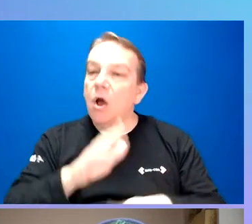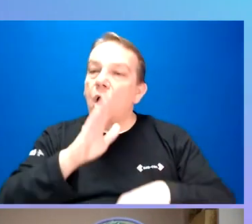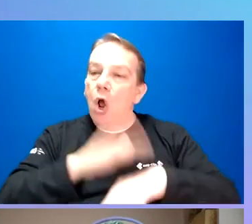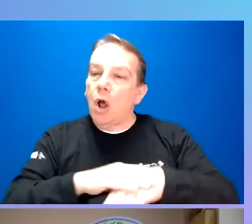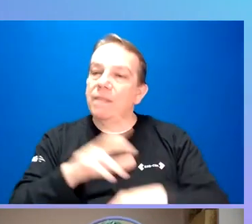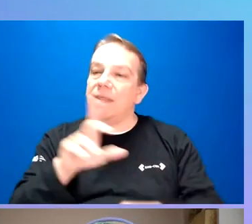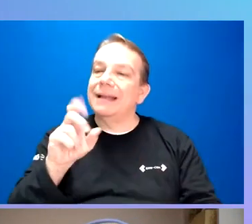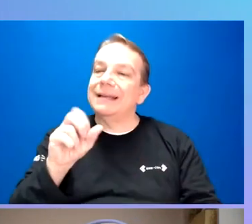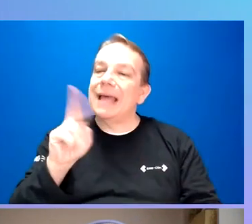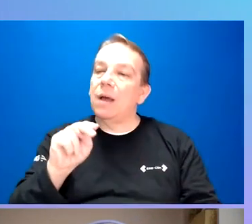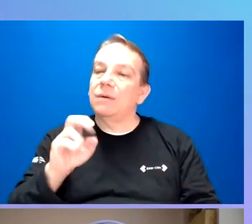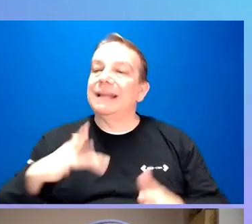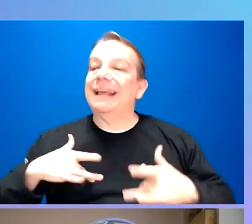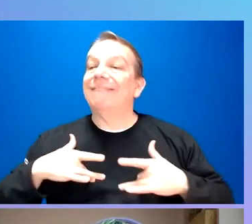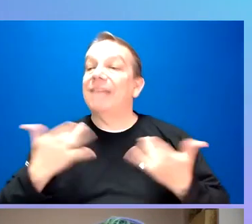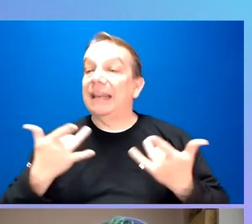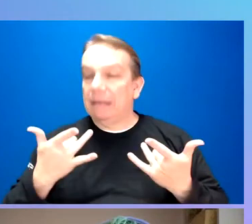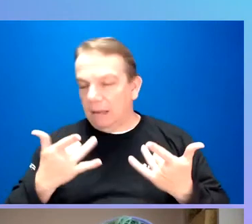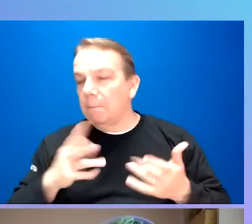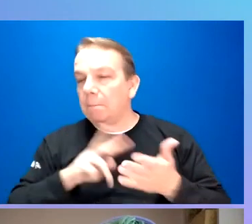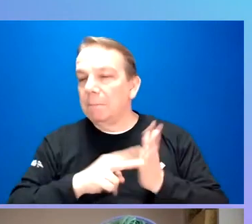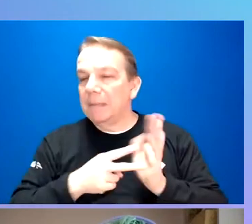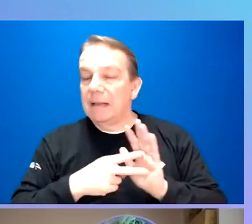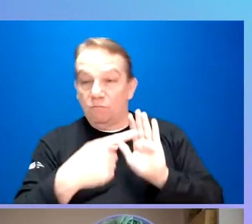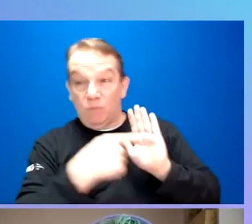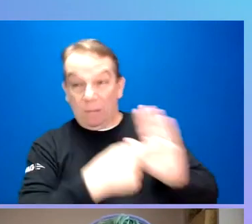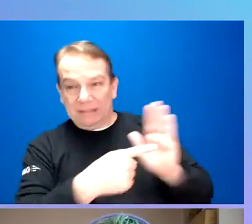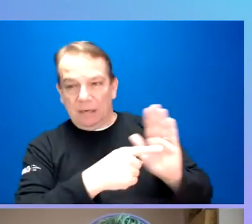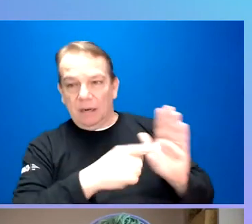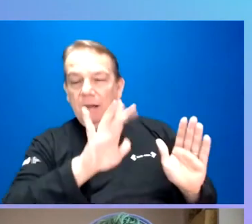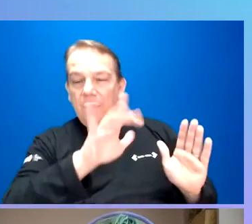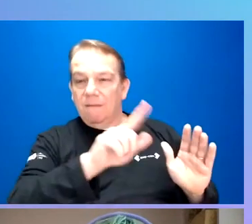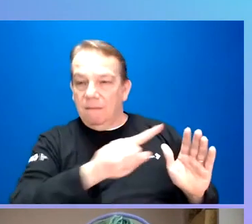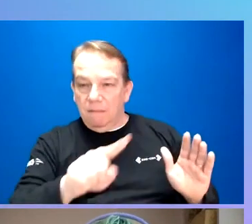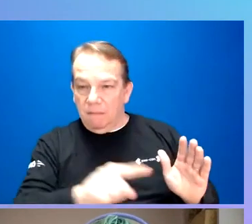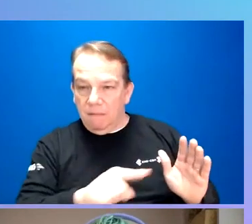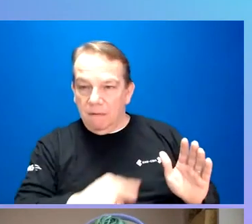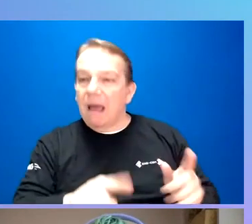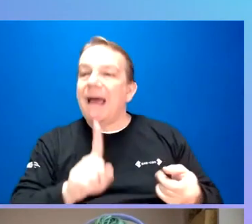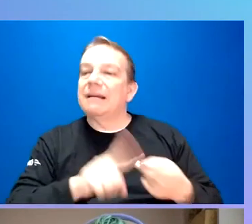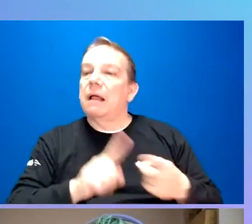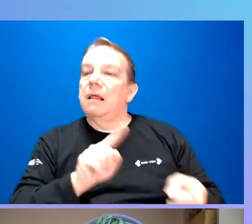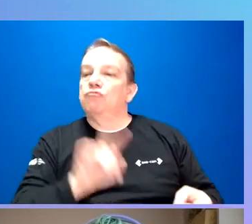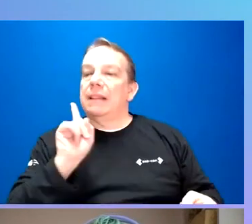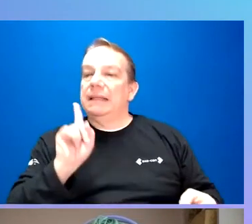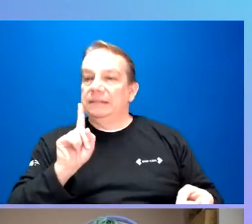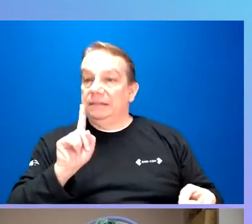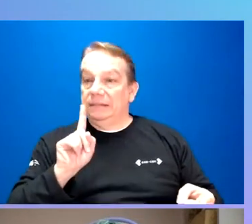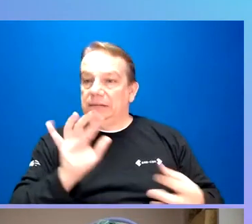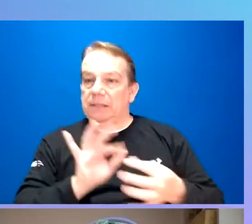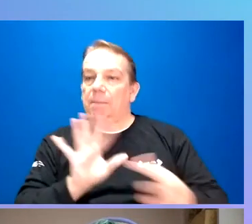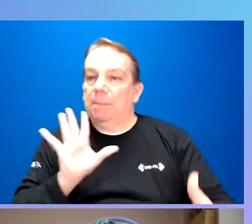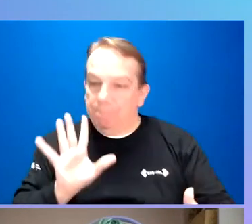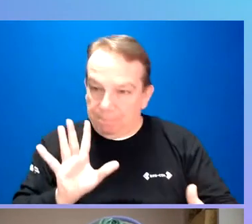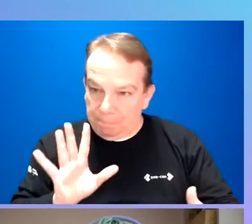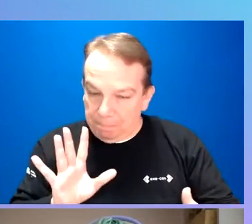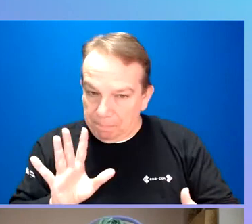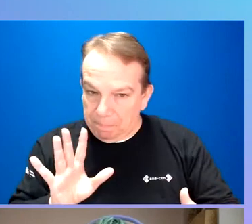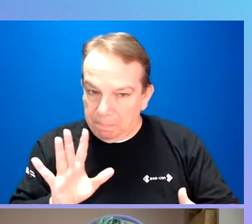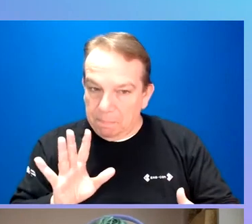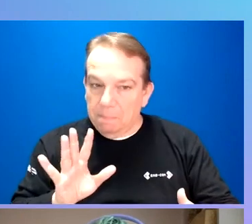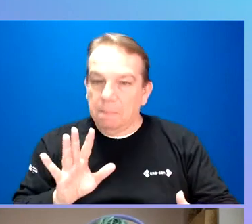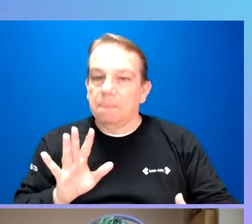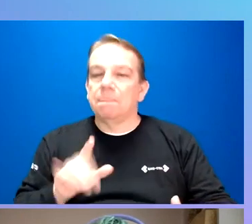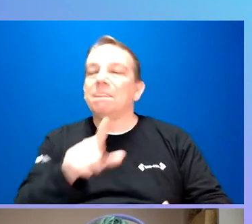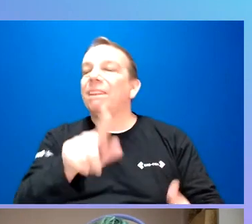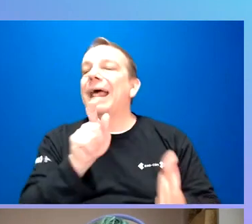event and the element or representation follows the pointer until an up event. So that's very much so